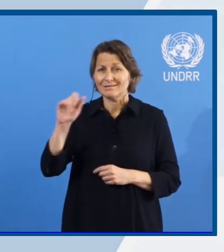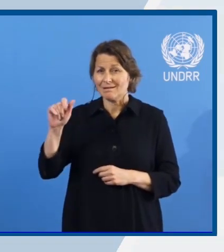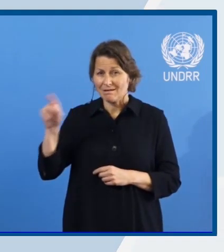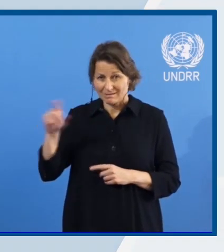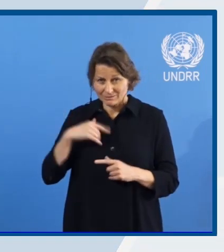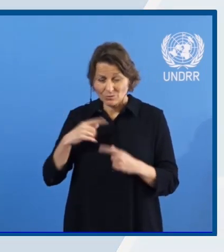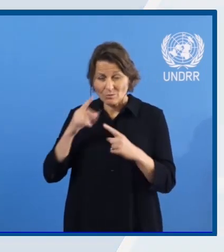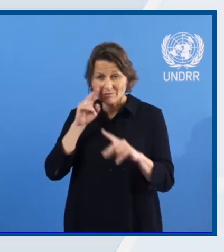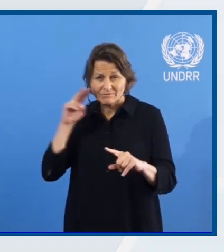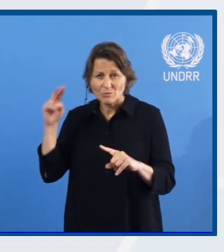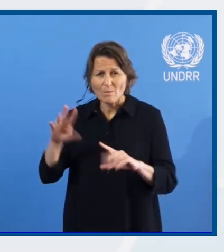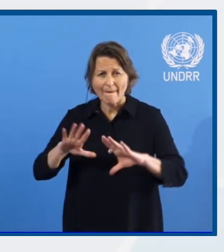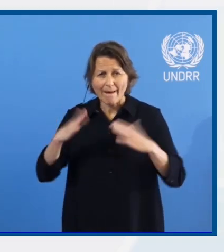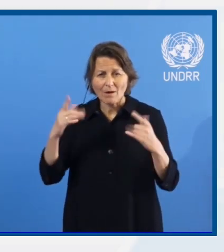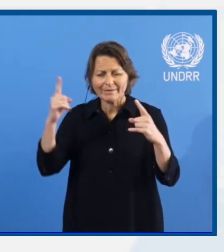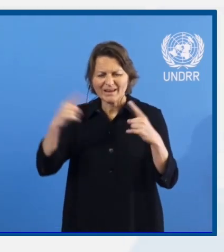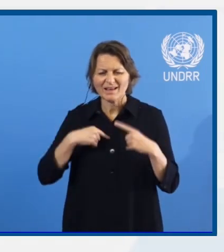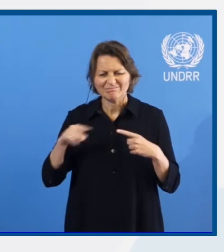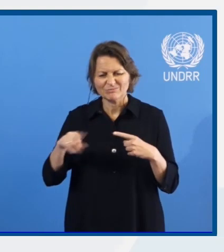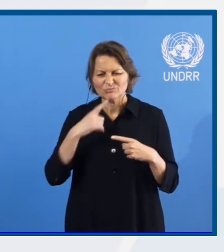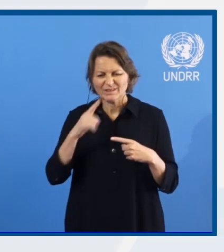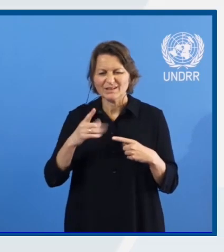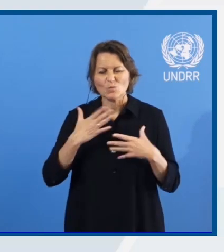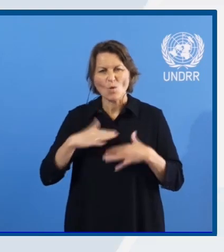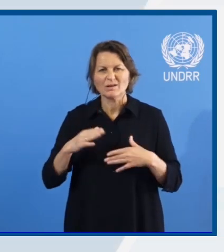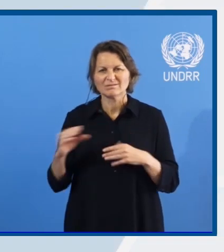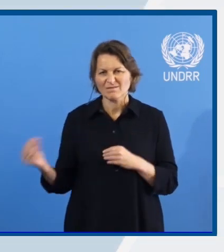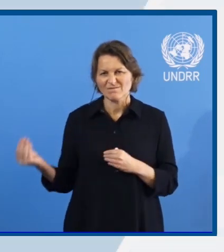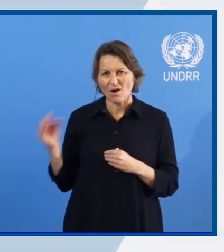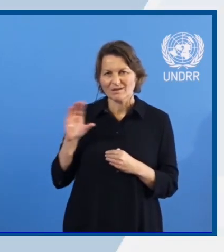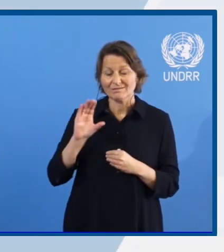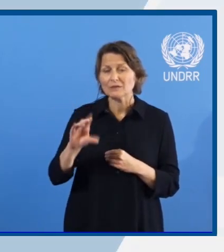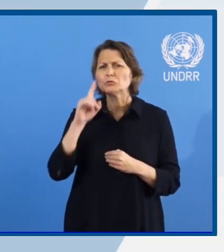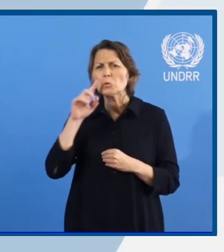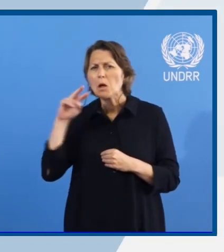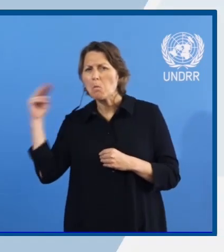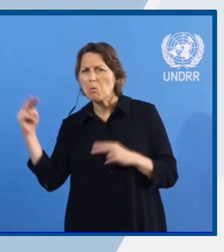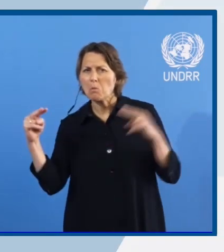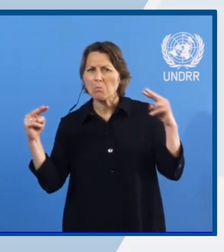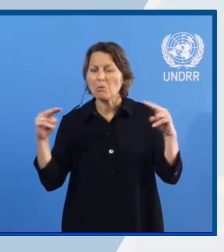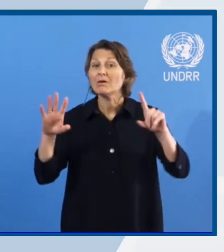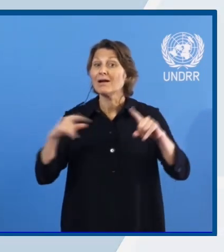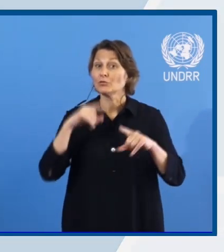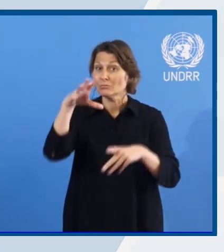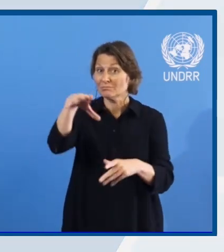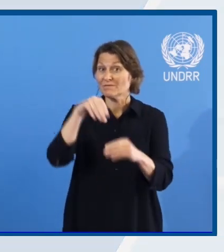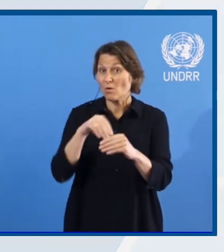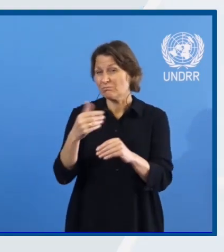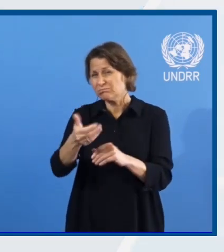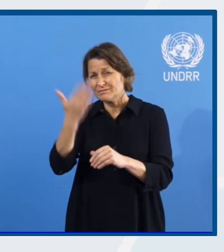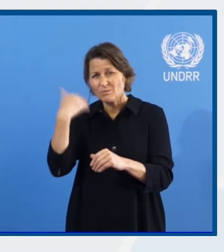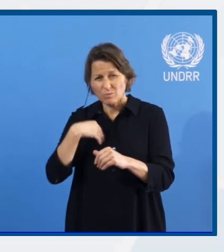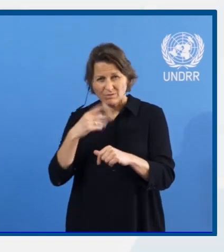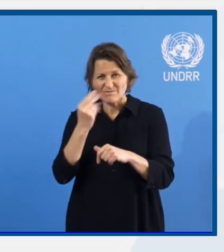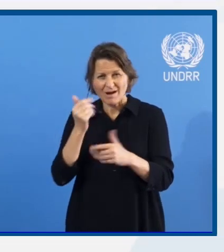have any views on this, either from your bilateral point of view or possibly your involvement in the bigger space of